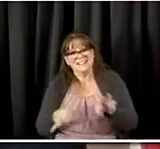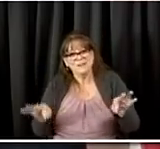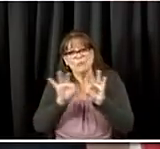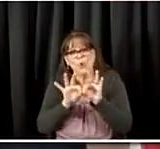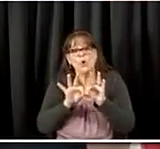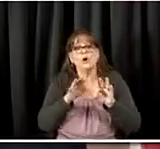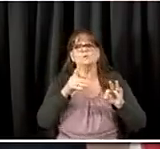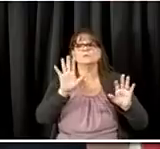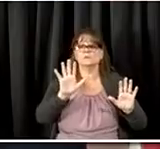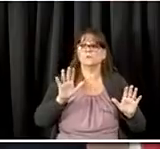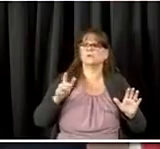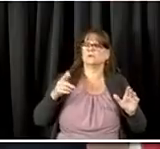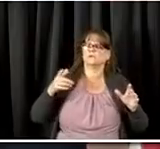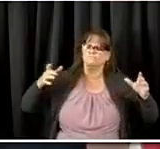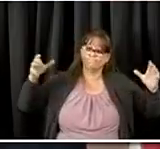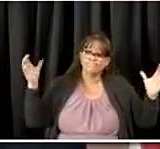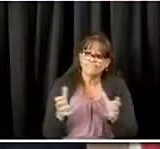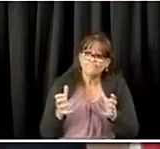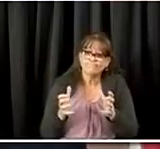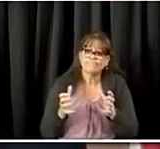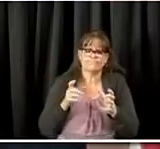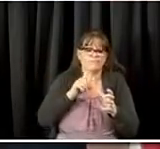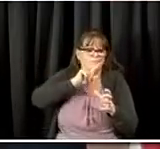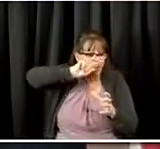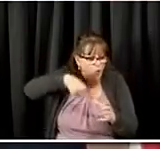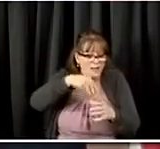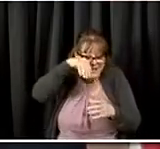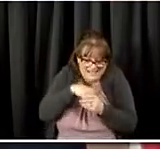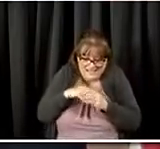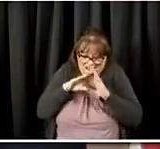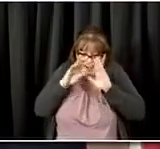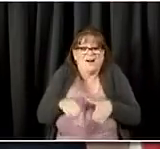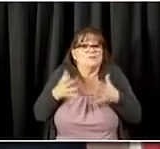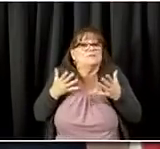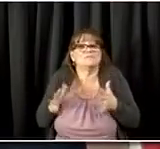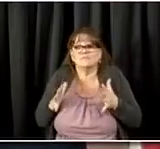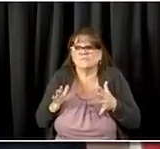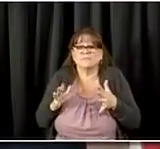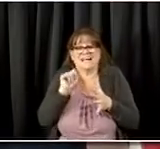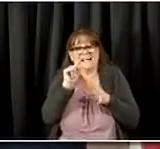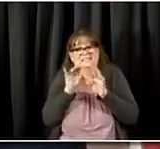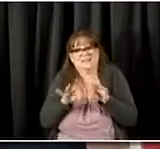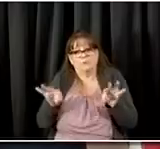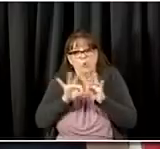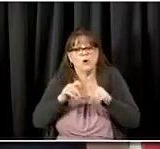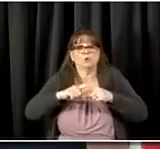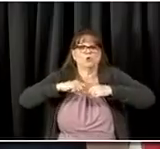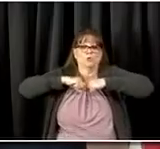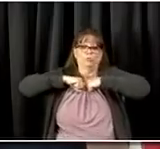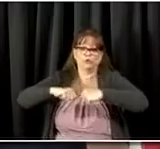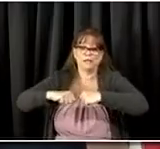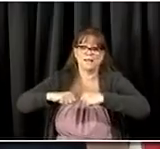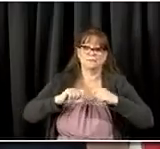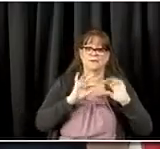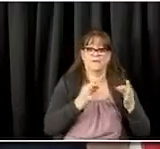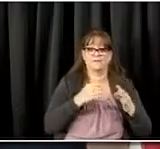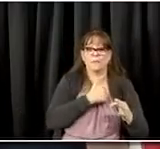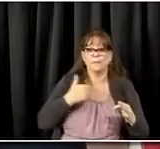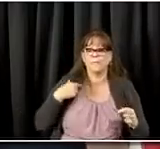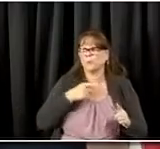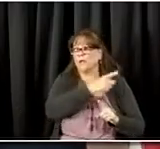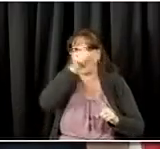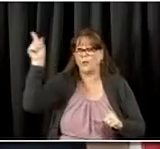festivities with people who live in your own household. It's an important responsibility we have to keep our loved ones safe. Ask yourself